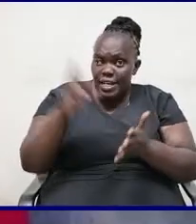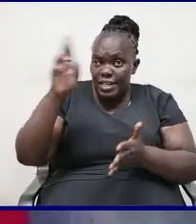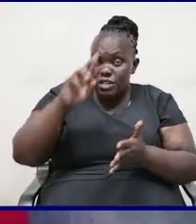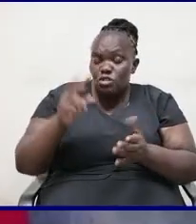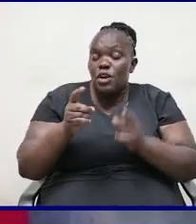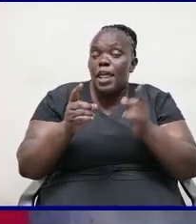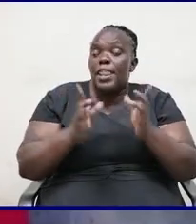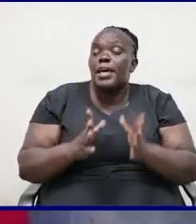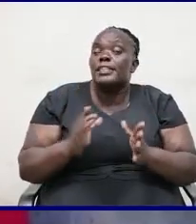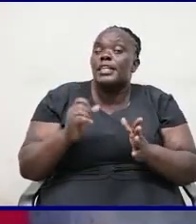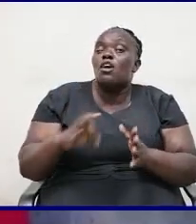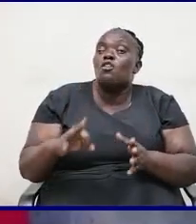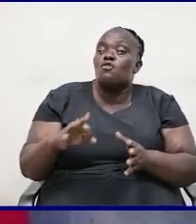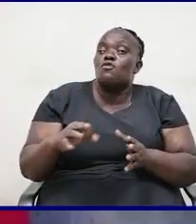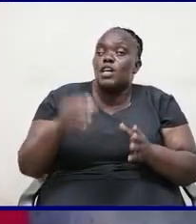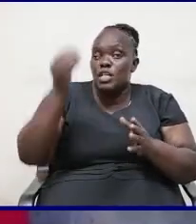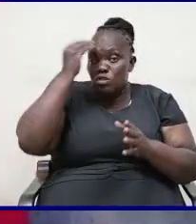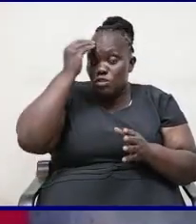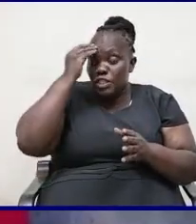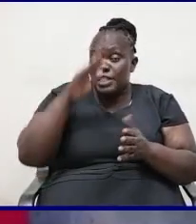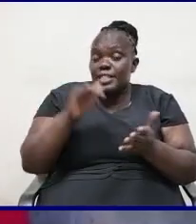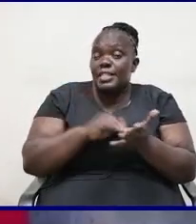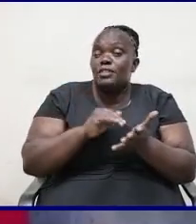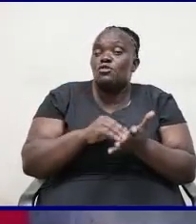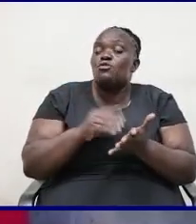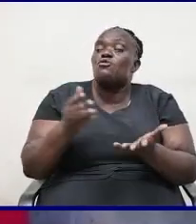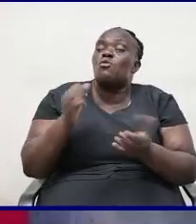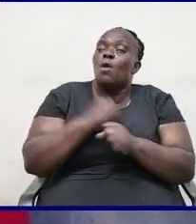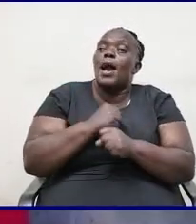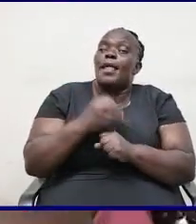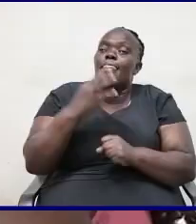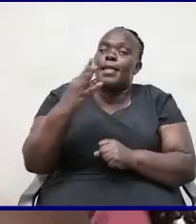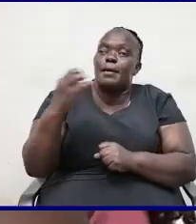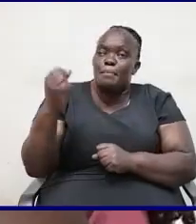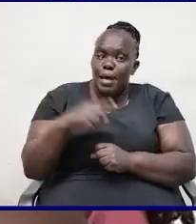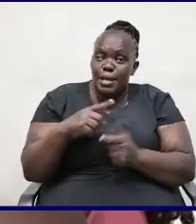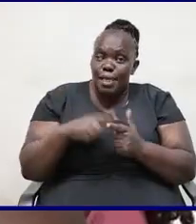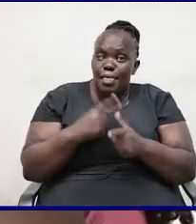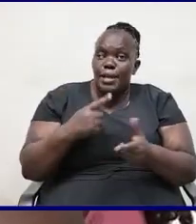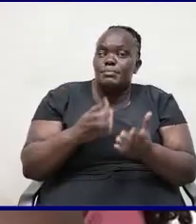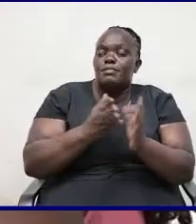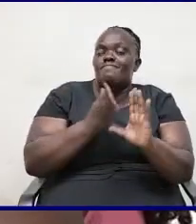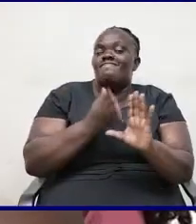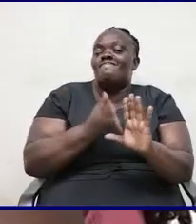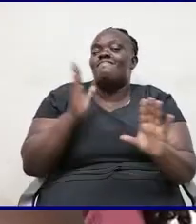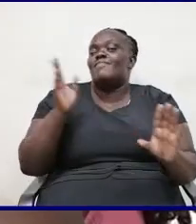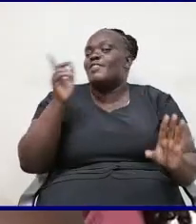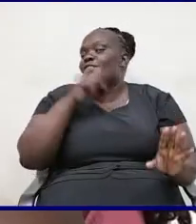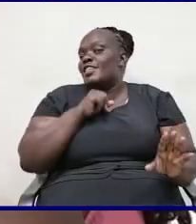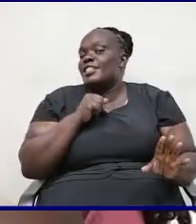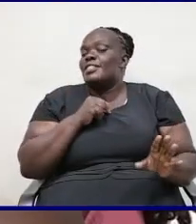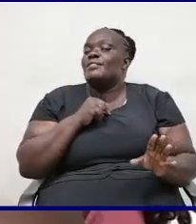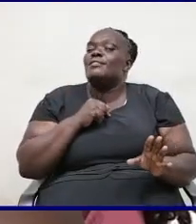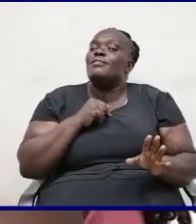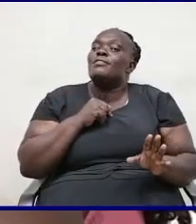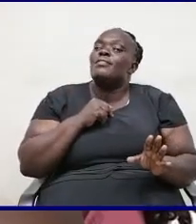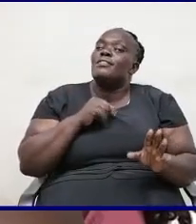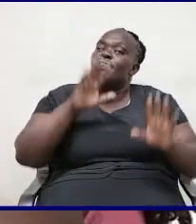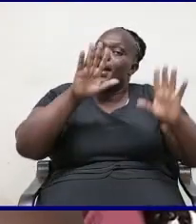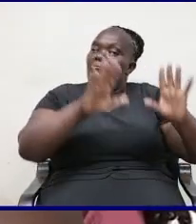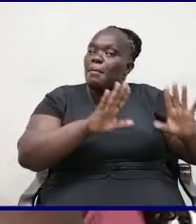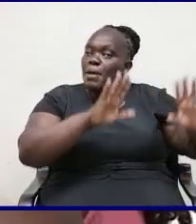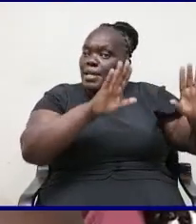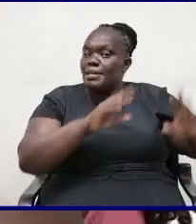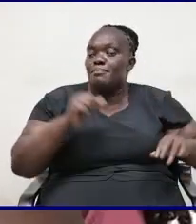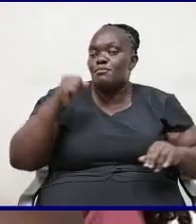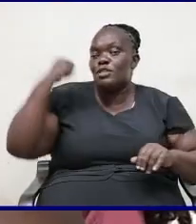director of education, Central Province, which I worked for 3 months. And then I resigned. I went and campaigned